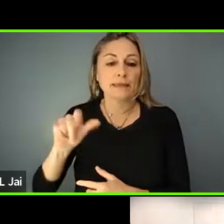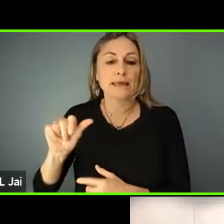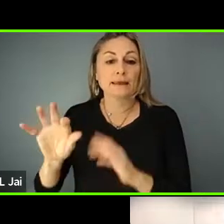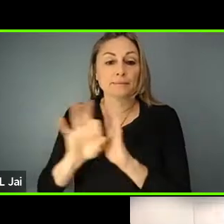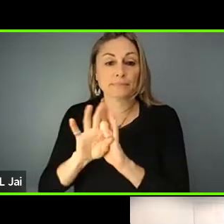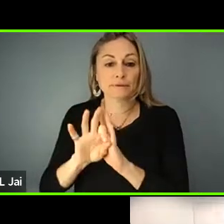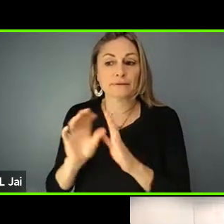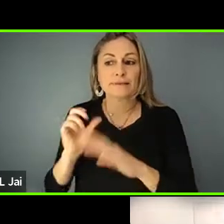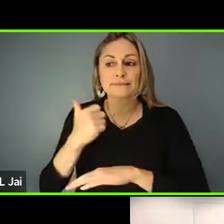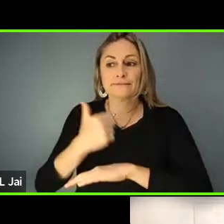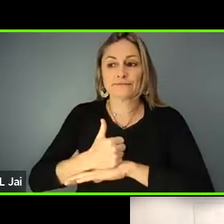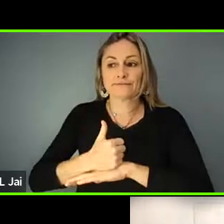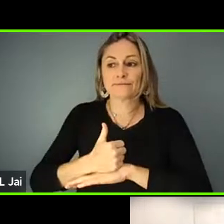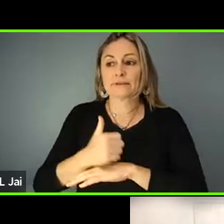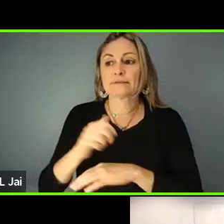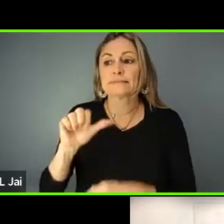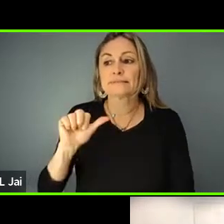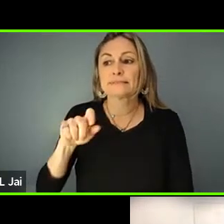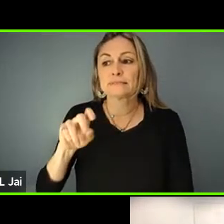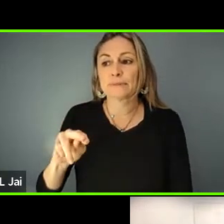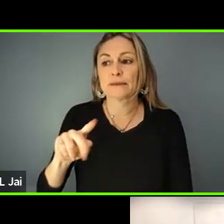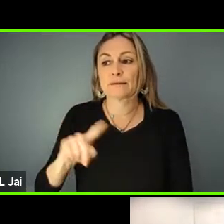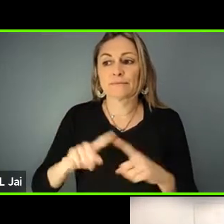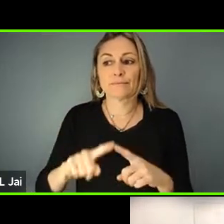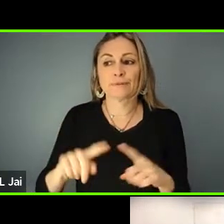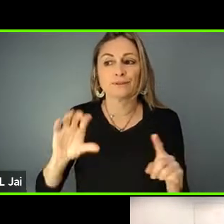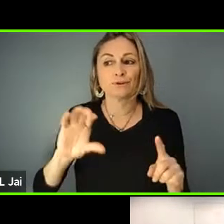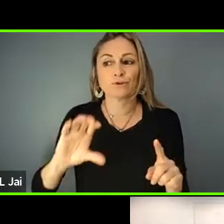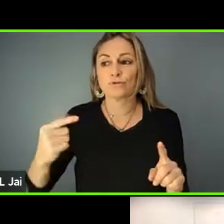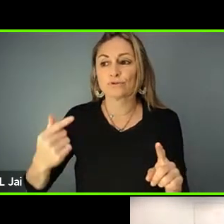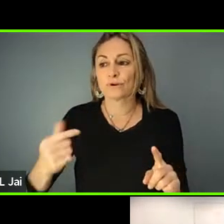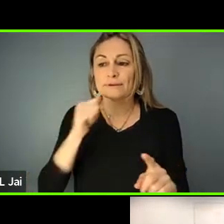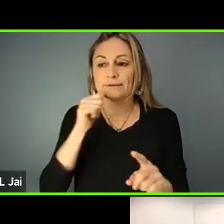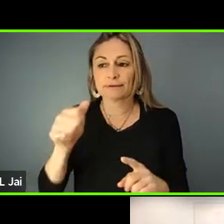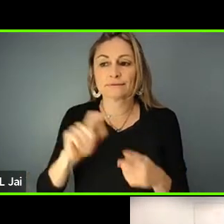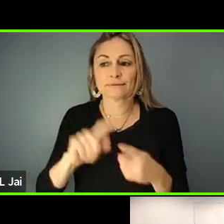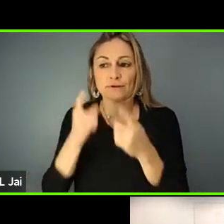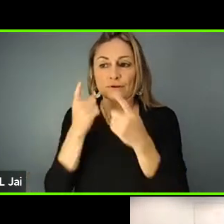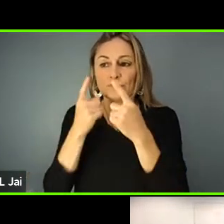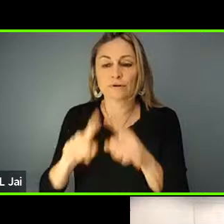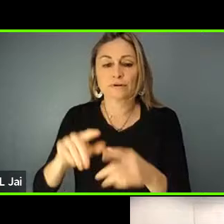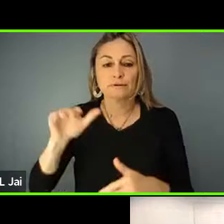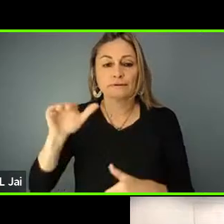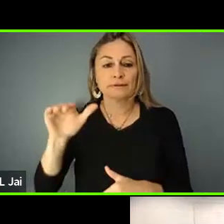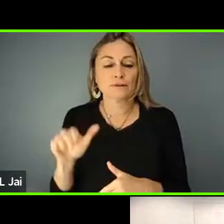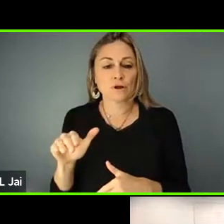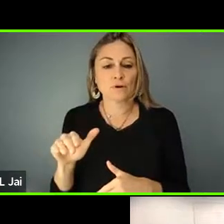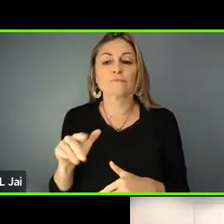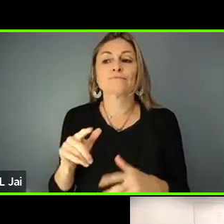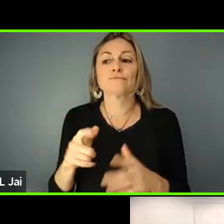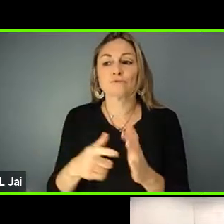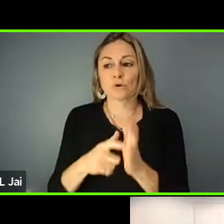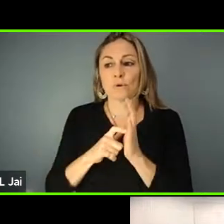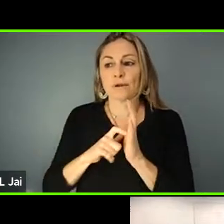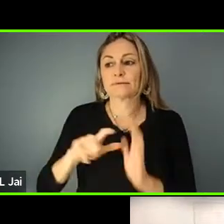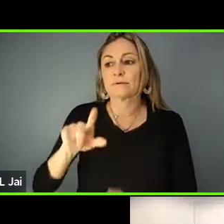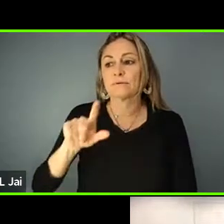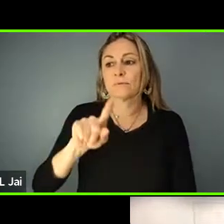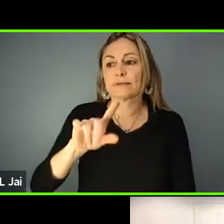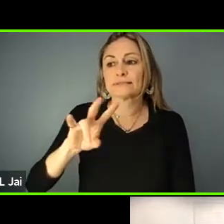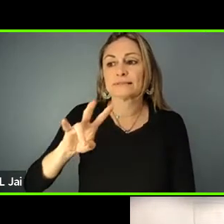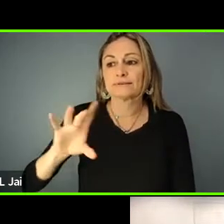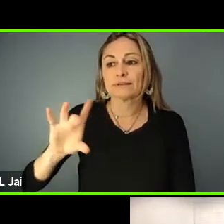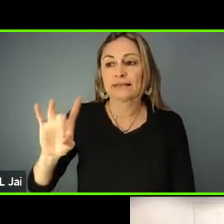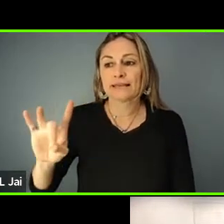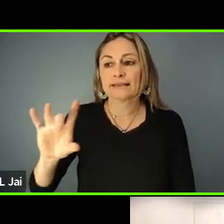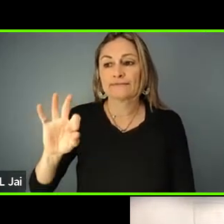fixed span, but the Coast Guard does not agree to the lower bridge height and requires 178 feet, resulting in a